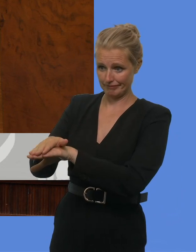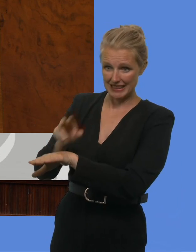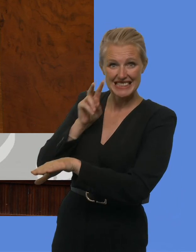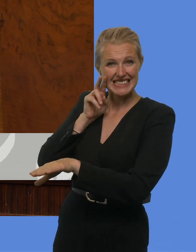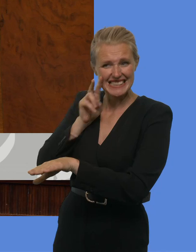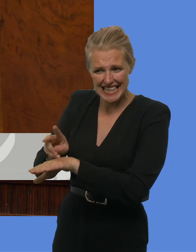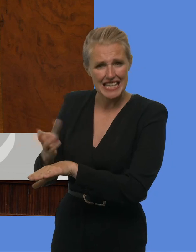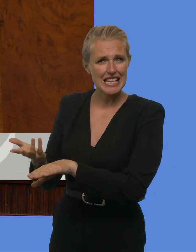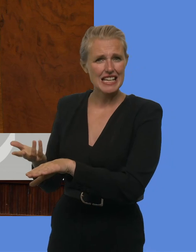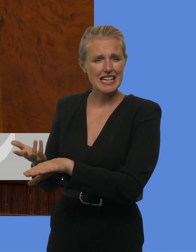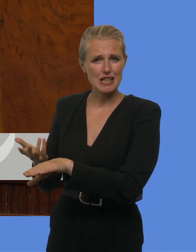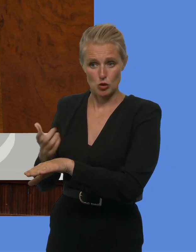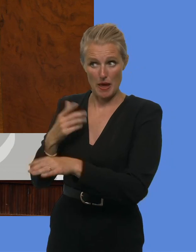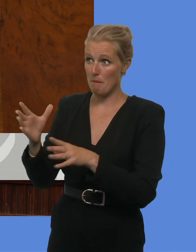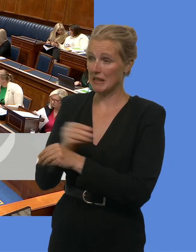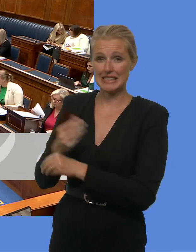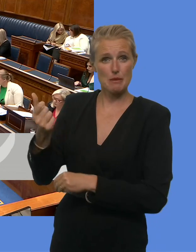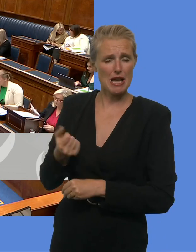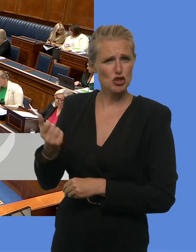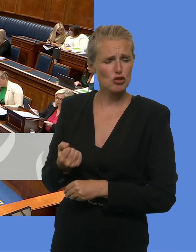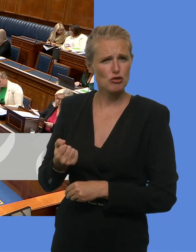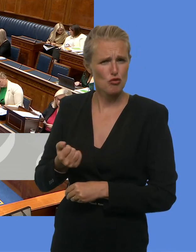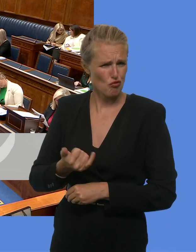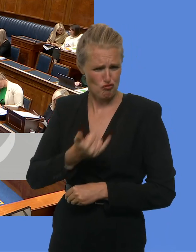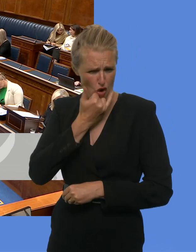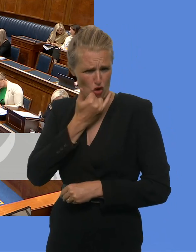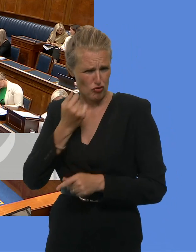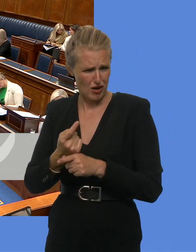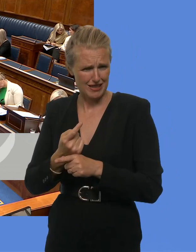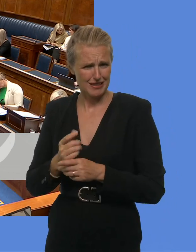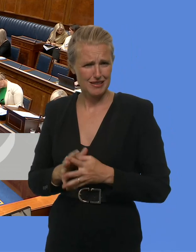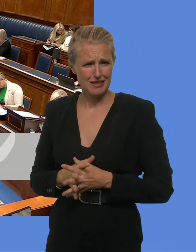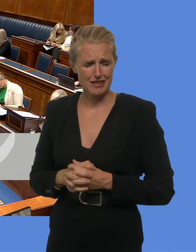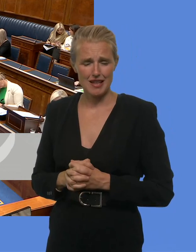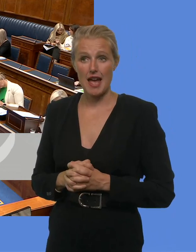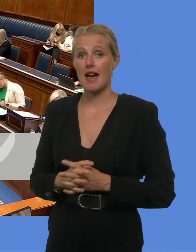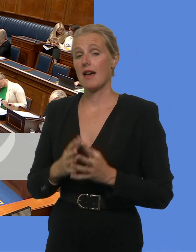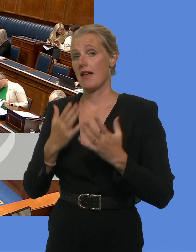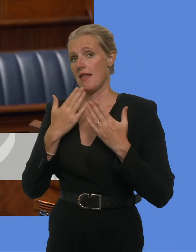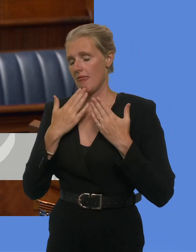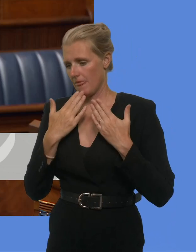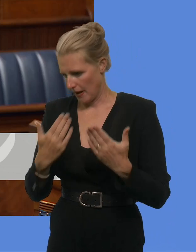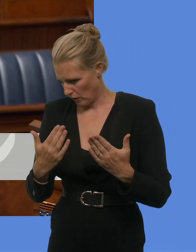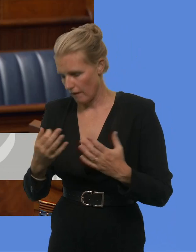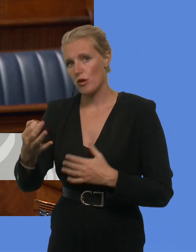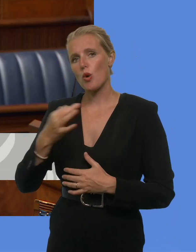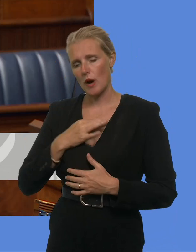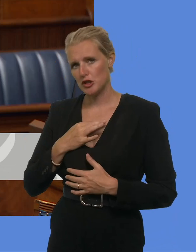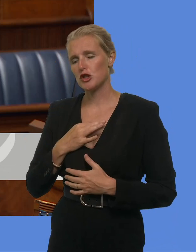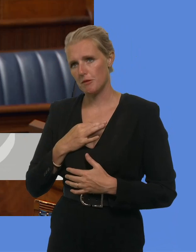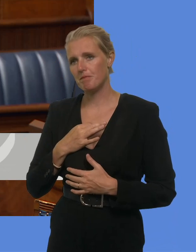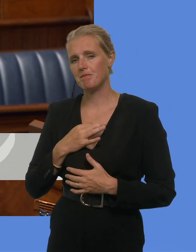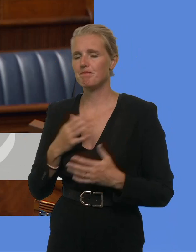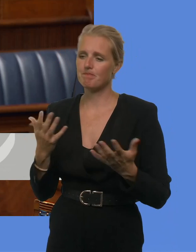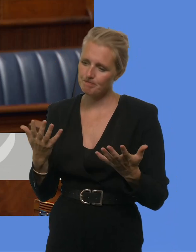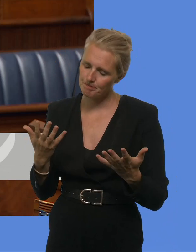that can't be right, Deputy First Minister. Deputy First Minister. Thank you, Mr. Speaker, and I thank the member for his question. So this